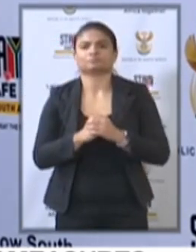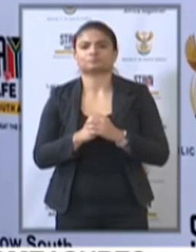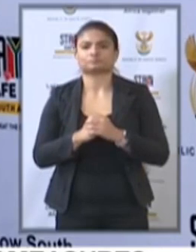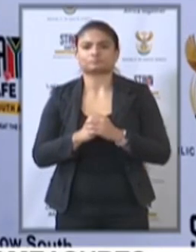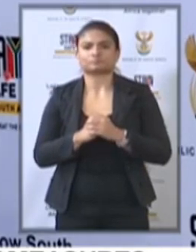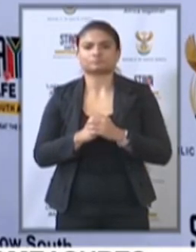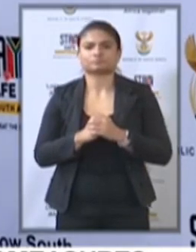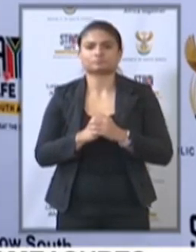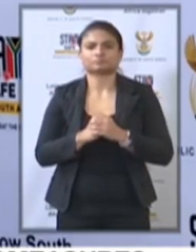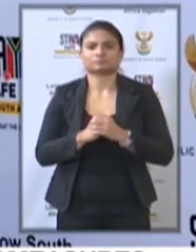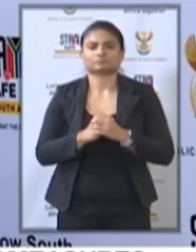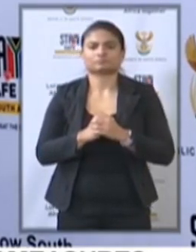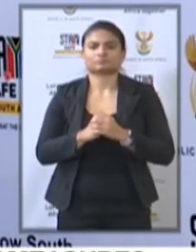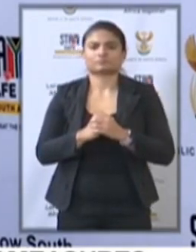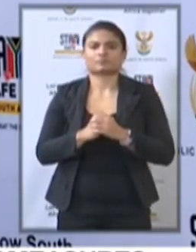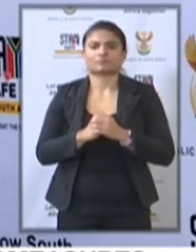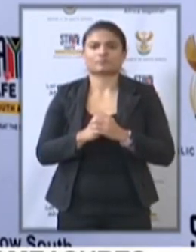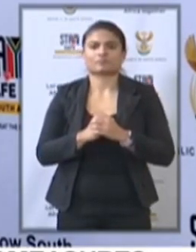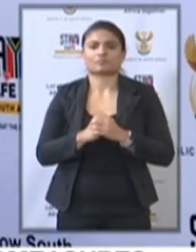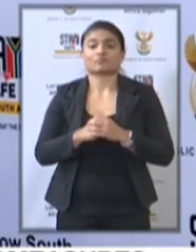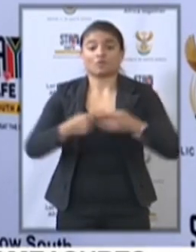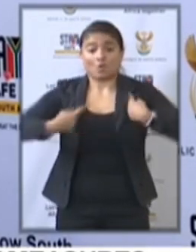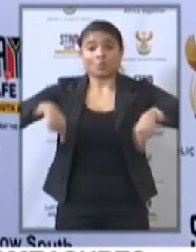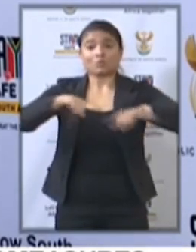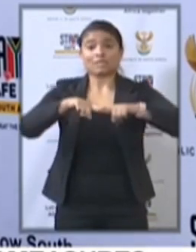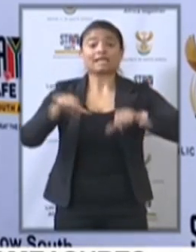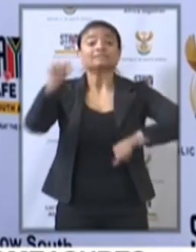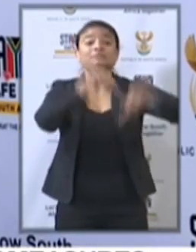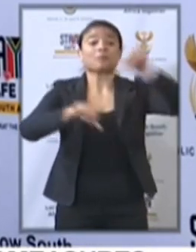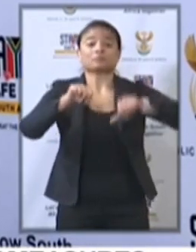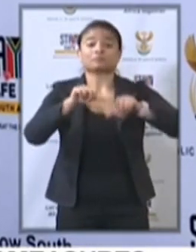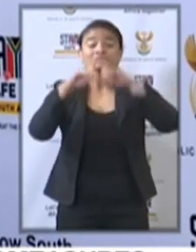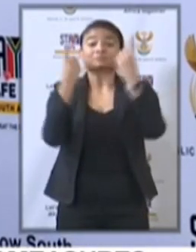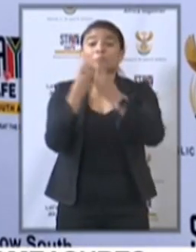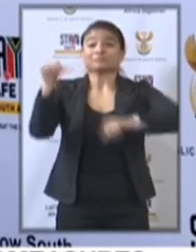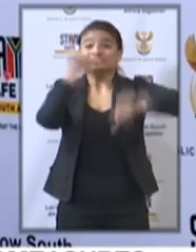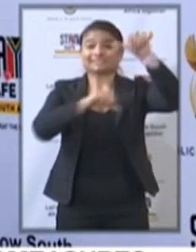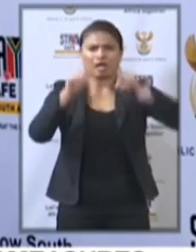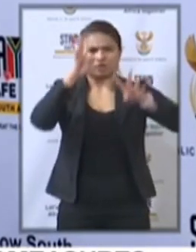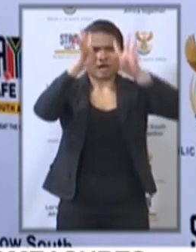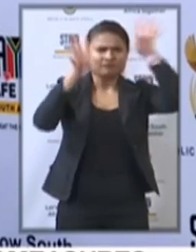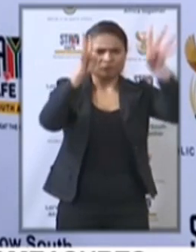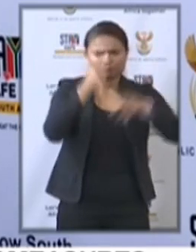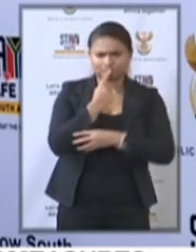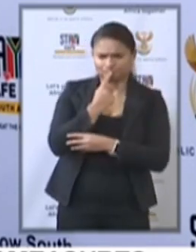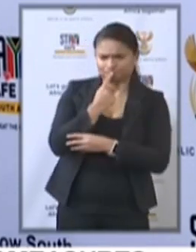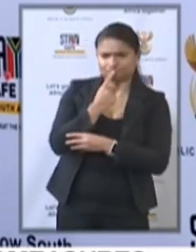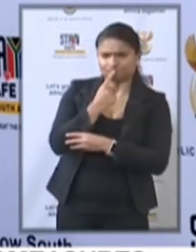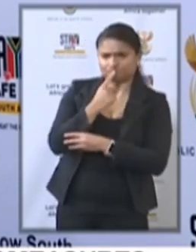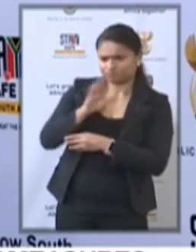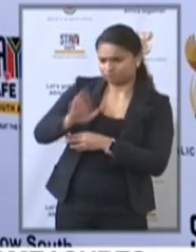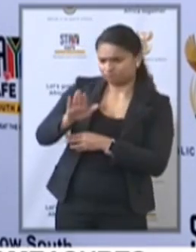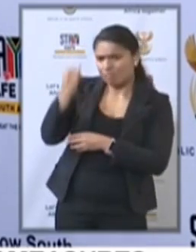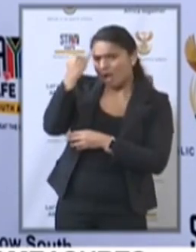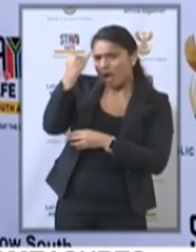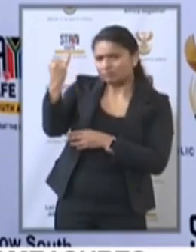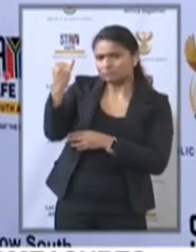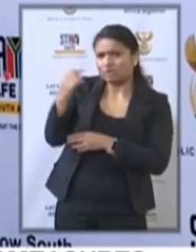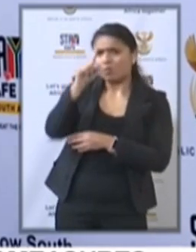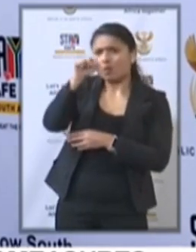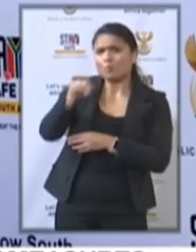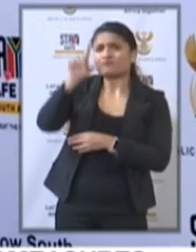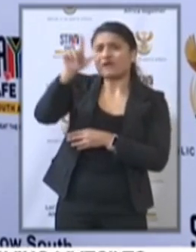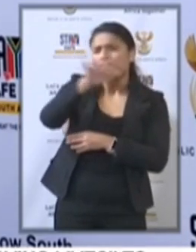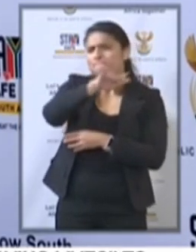As the Department of Science and Innovation, we have reassigned 15 million rands from existing